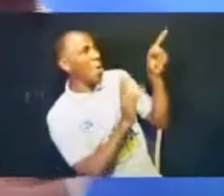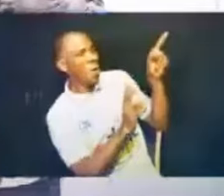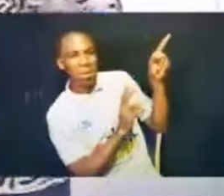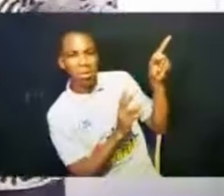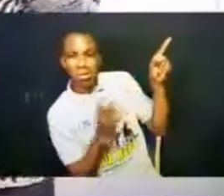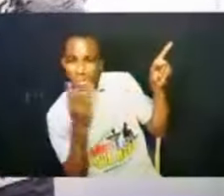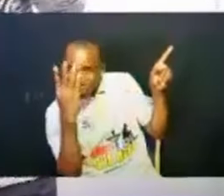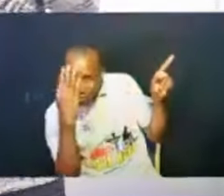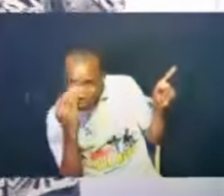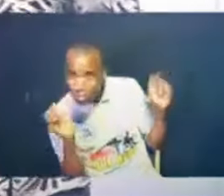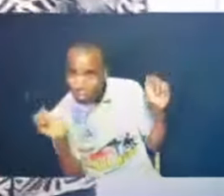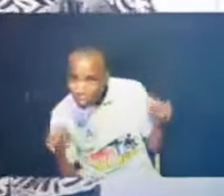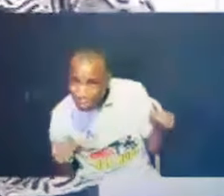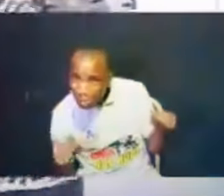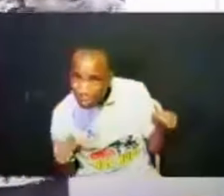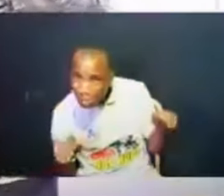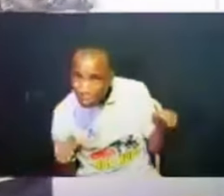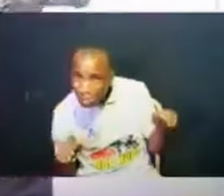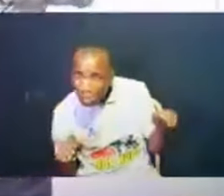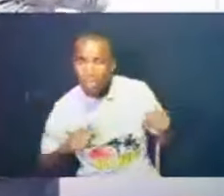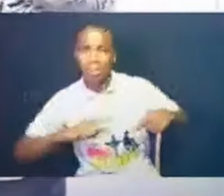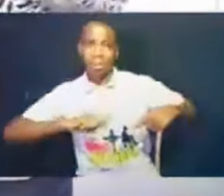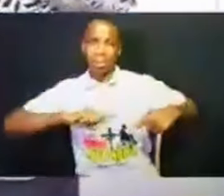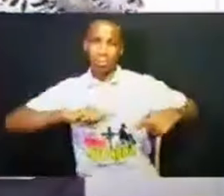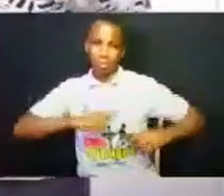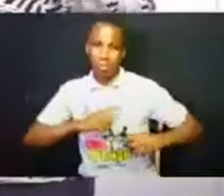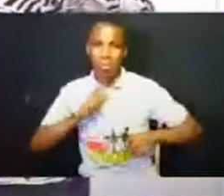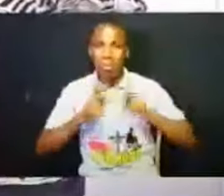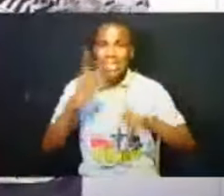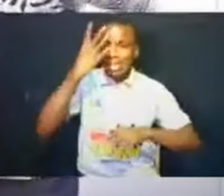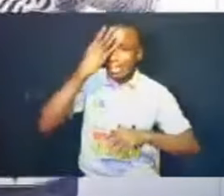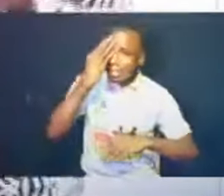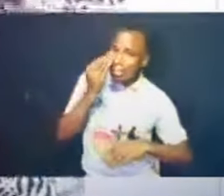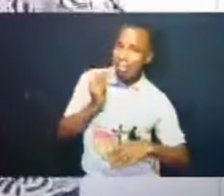sleep? That is why bitter people, they have sleepless nights.